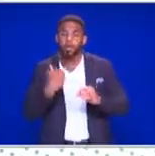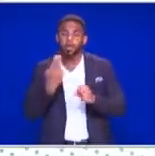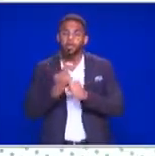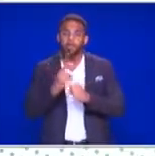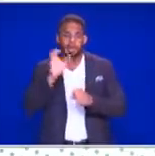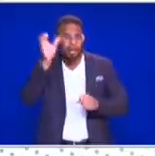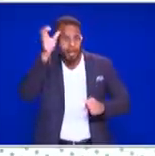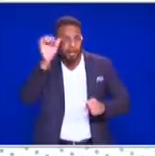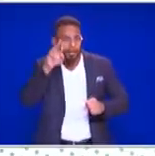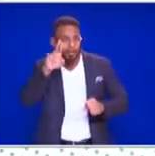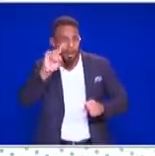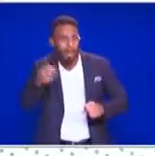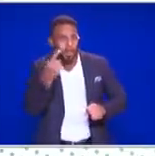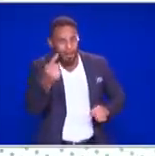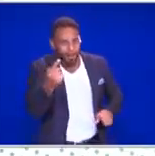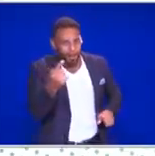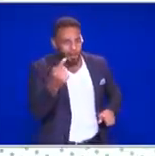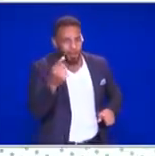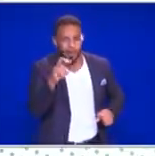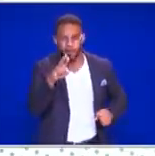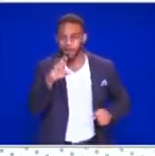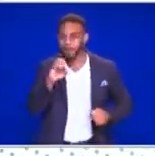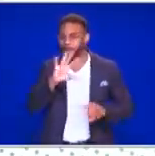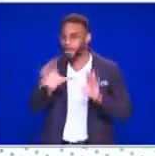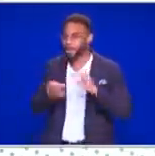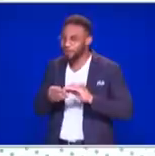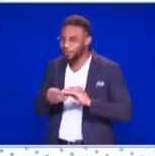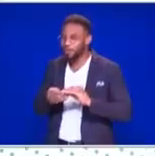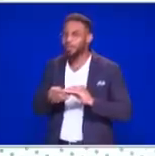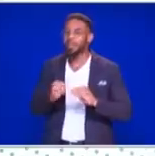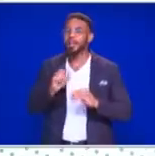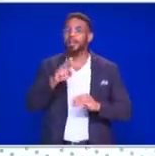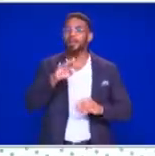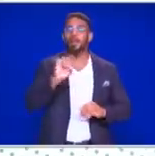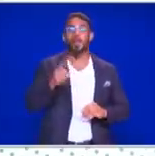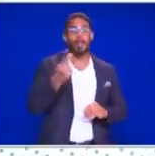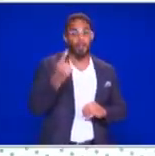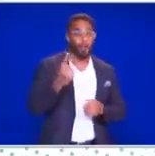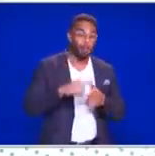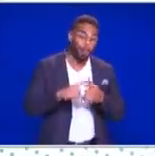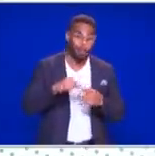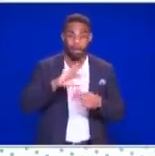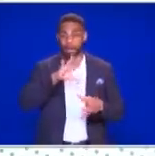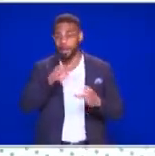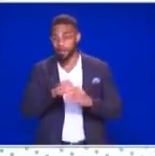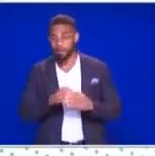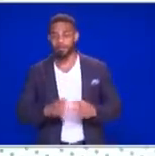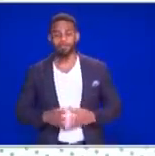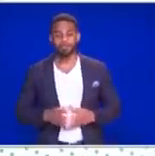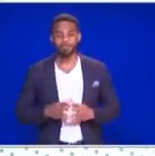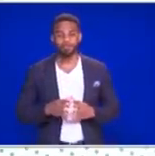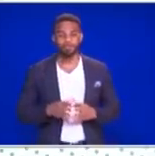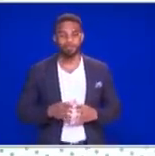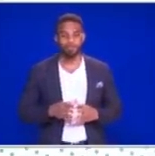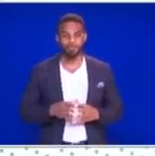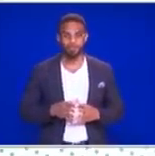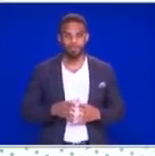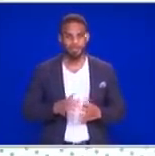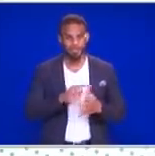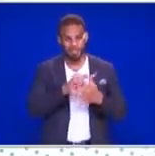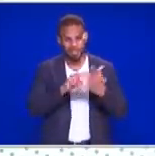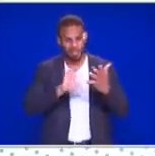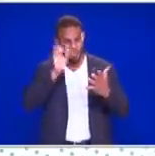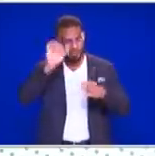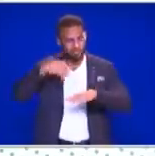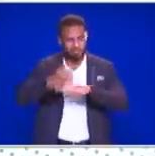use the concepts of race alone, race in combination, and race alone or in combination. These concepts have been